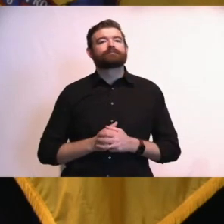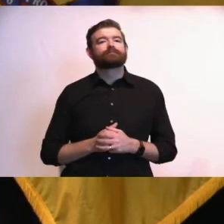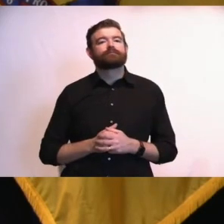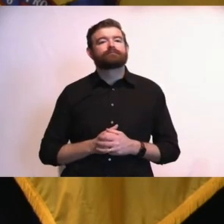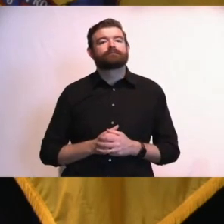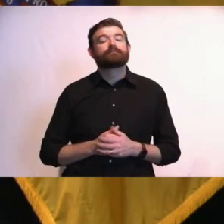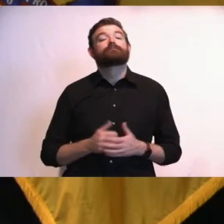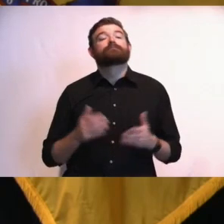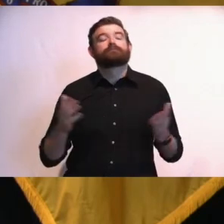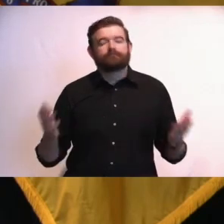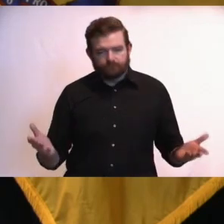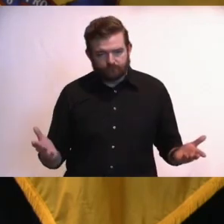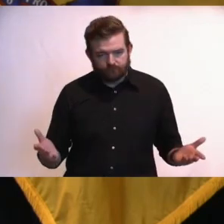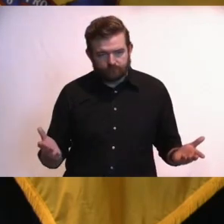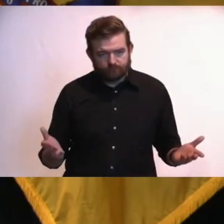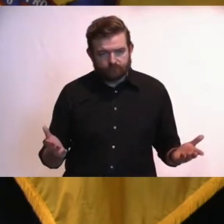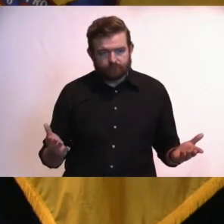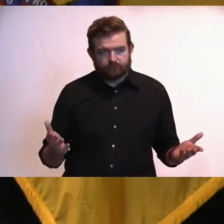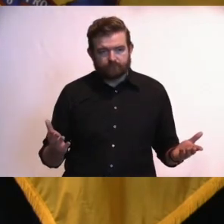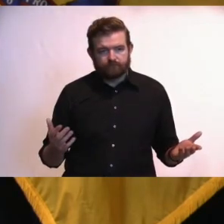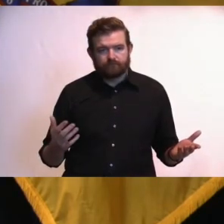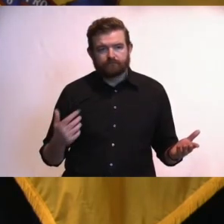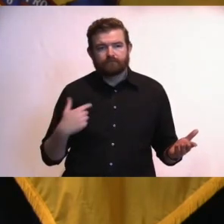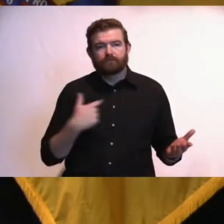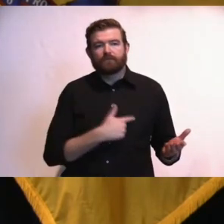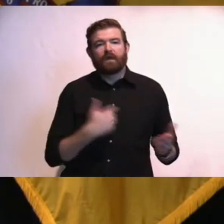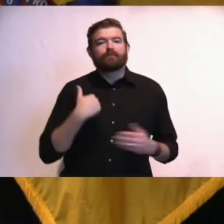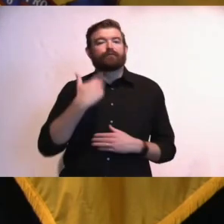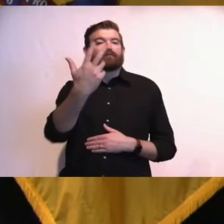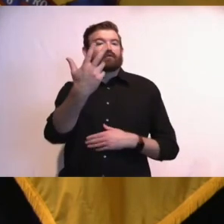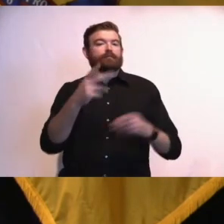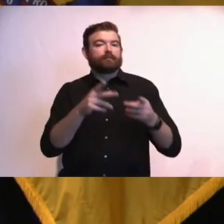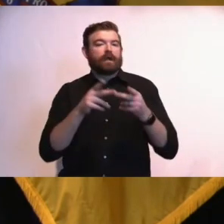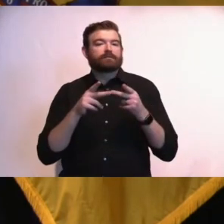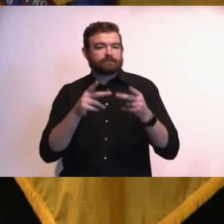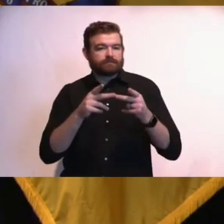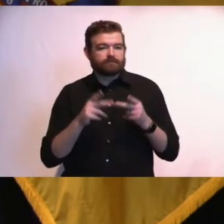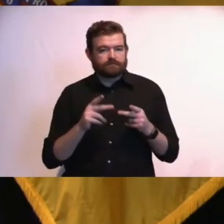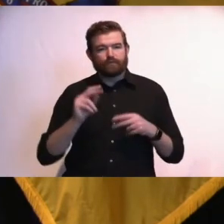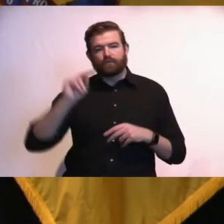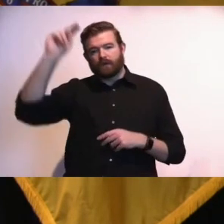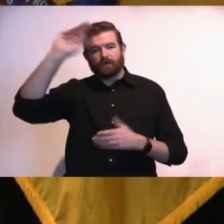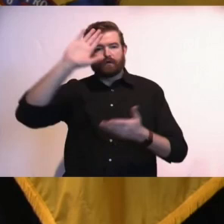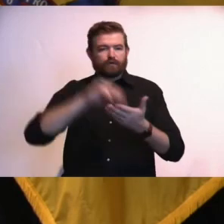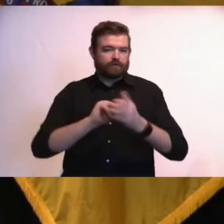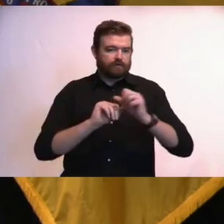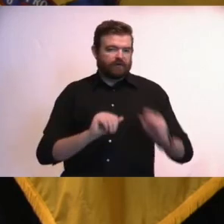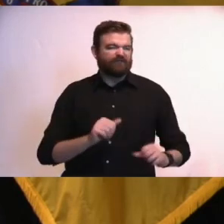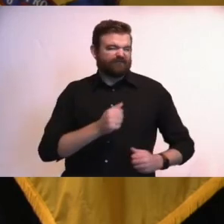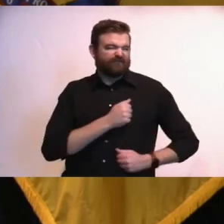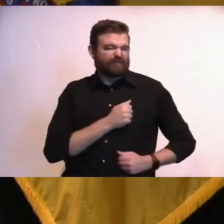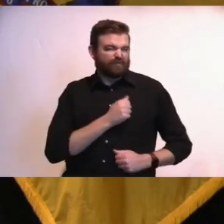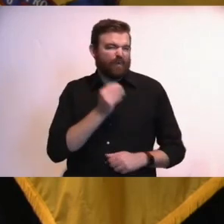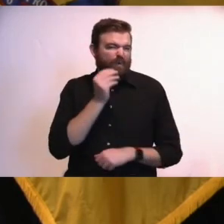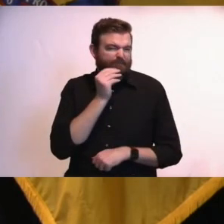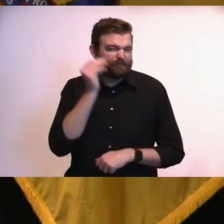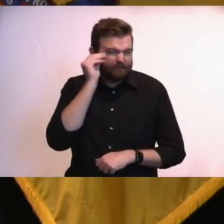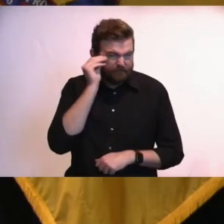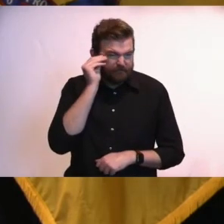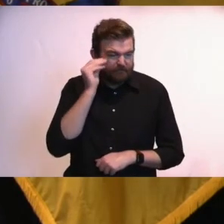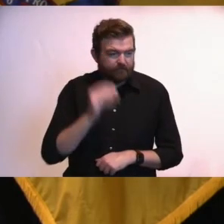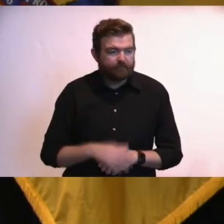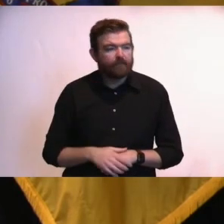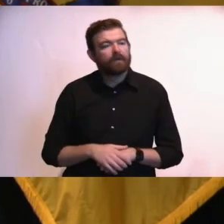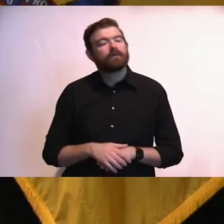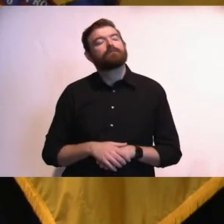only operate those 3 facilities. Those are the only 3 that the state operates. So that's why it's different than